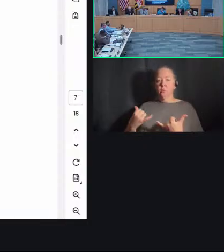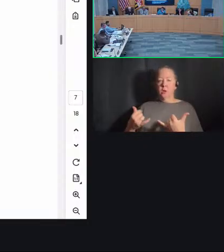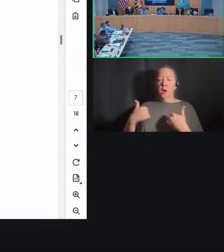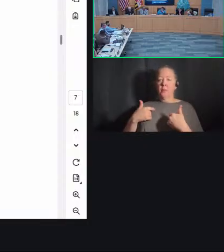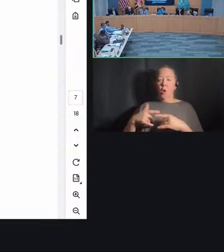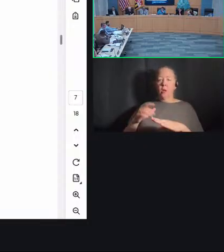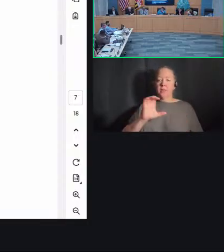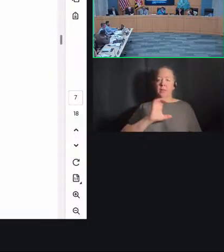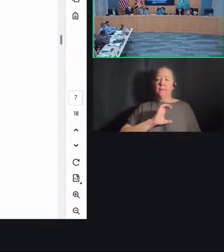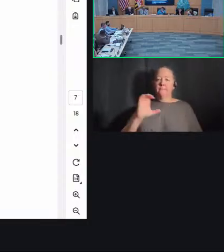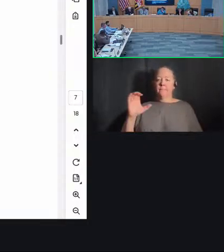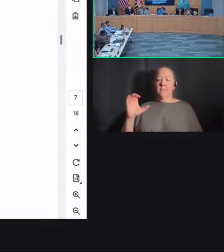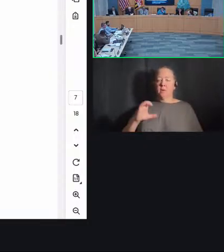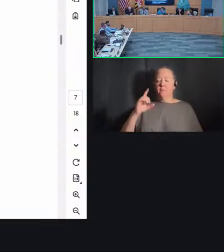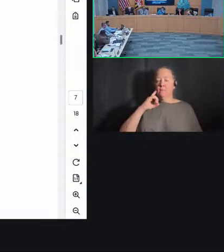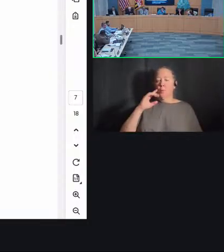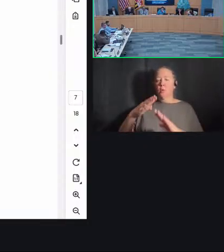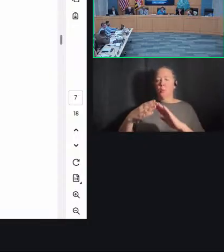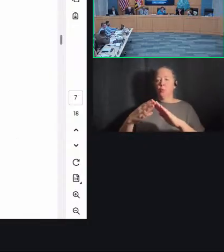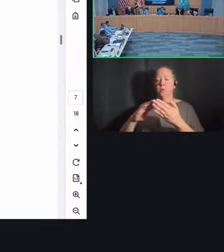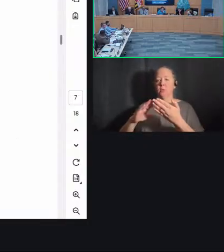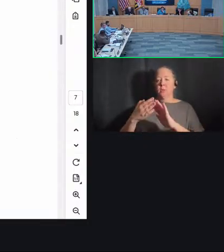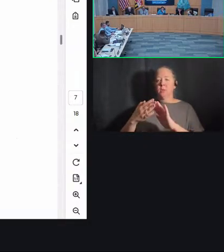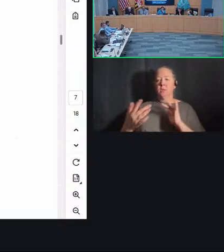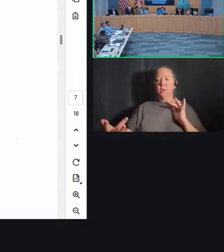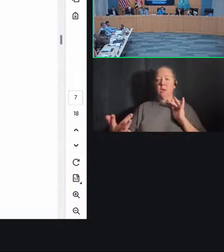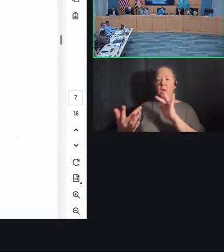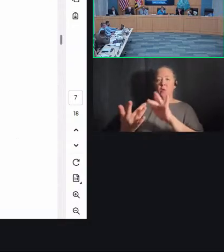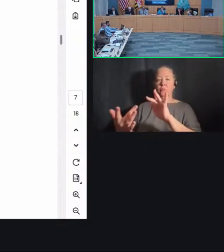attend those meetings as well, regarding that as well.